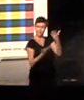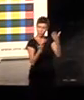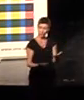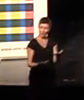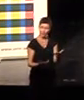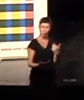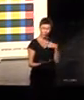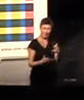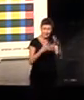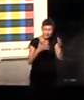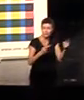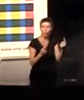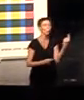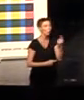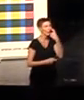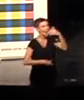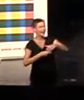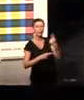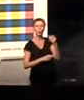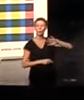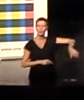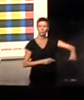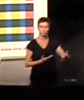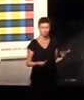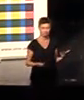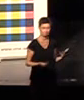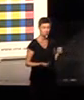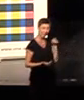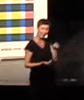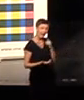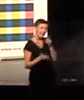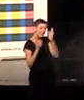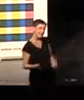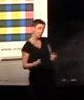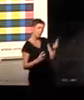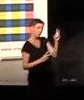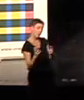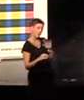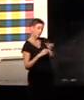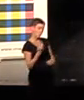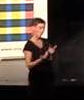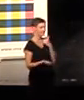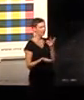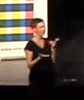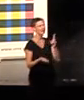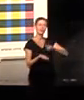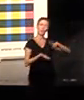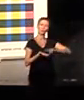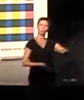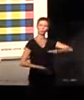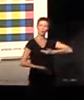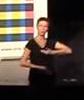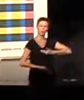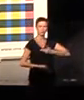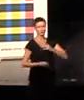is in en hoe without end and your get the essentials argument in favour of natural rights of